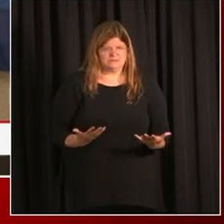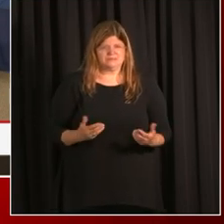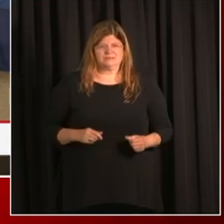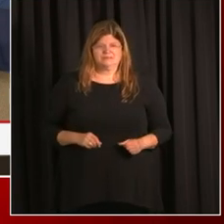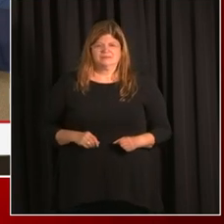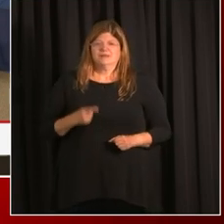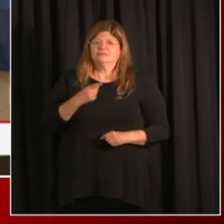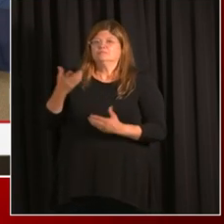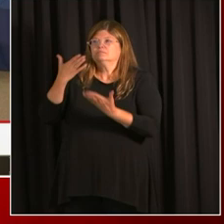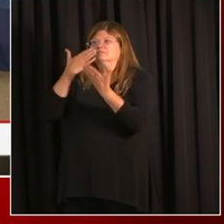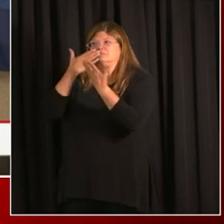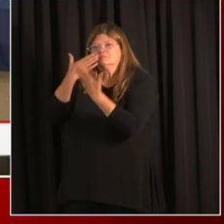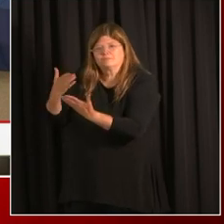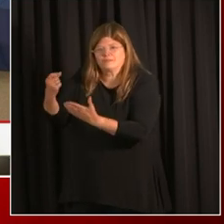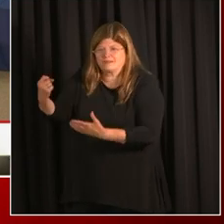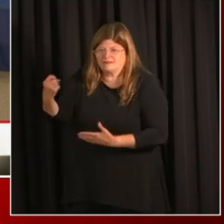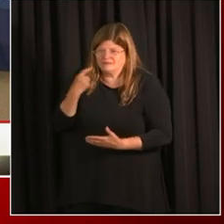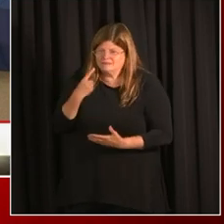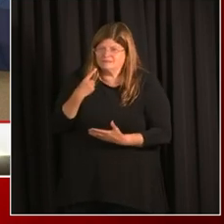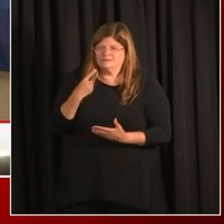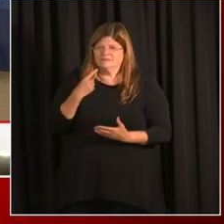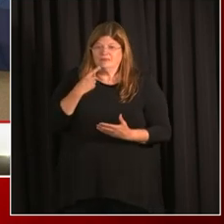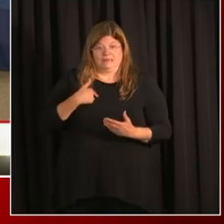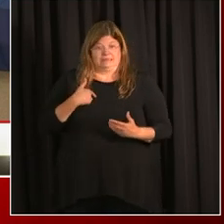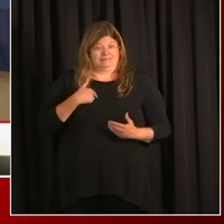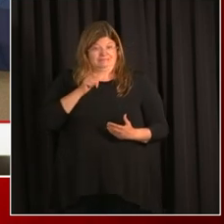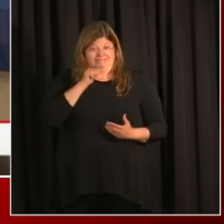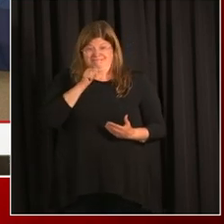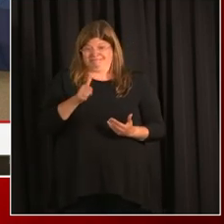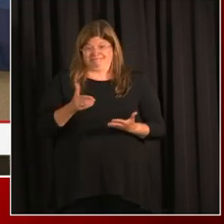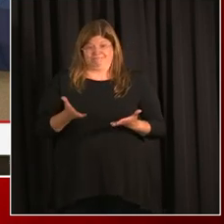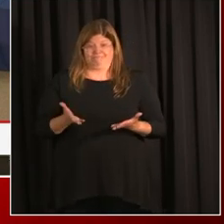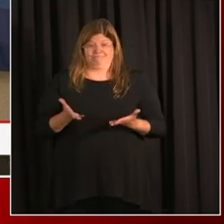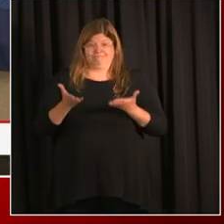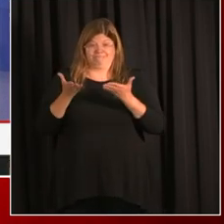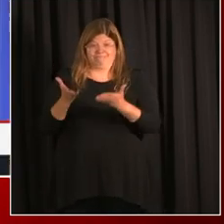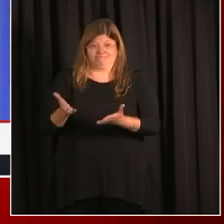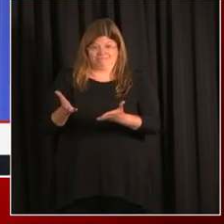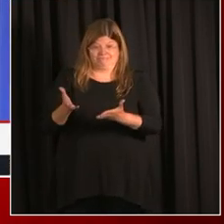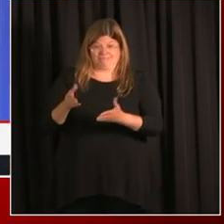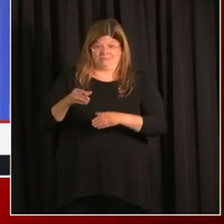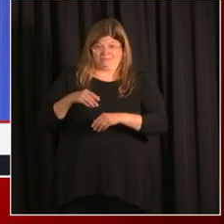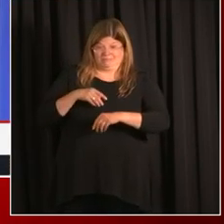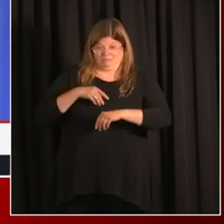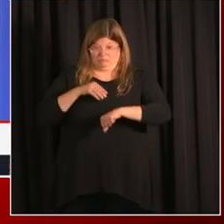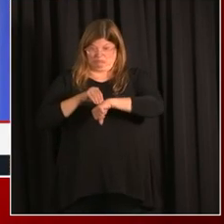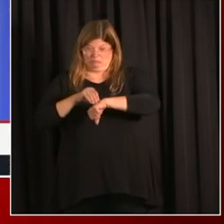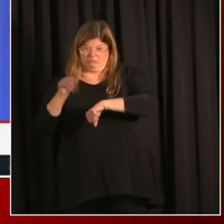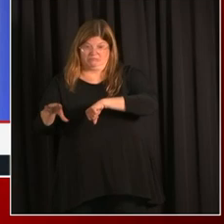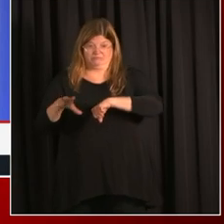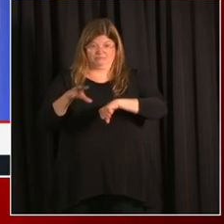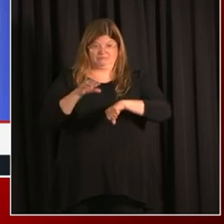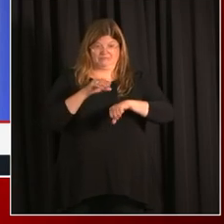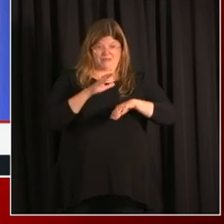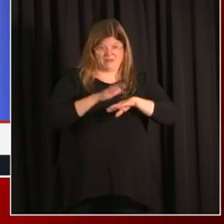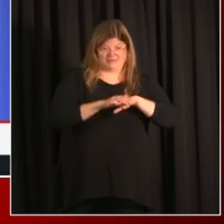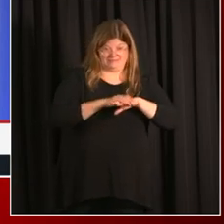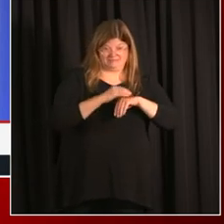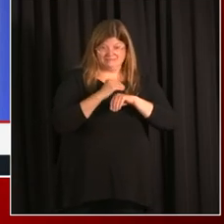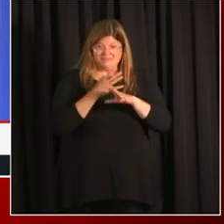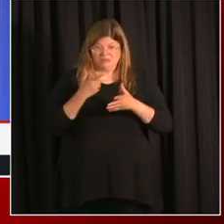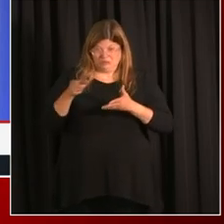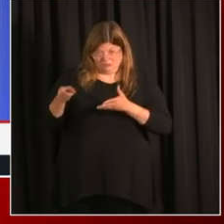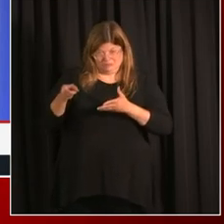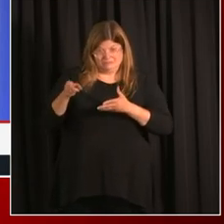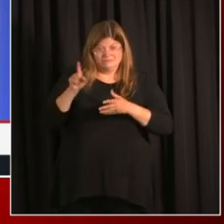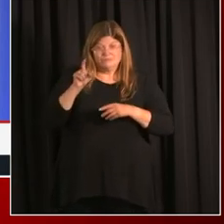So thank you for the question. We don't provide direct medical advice to people on this call, so we would